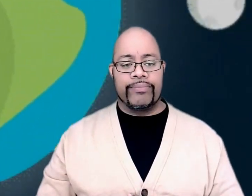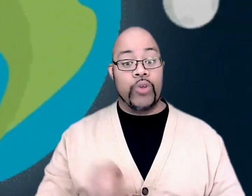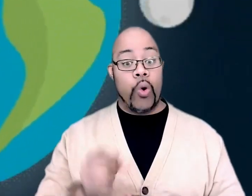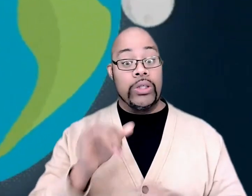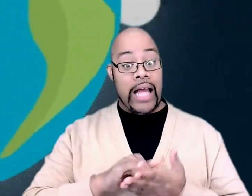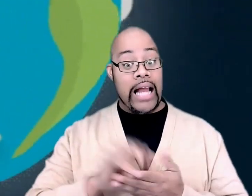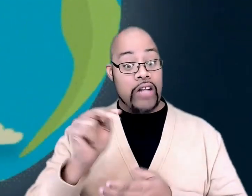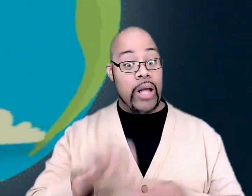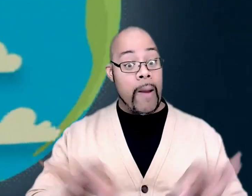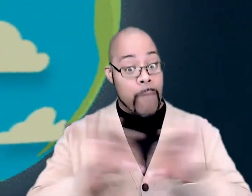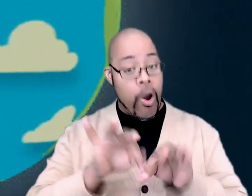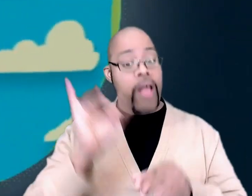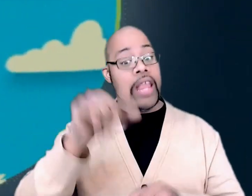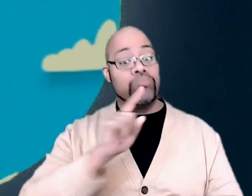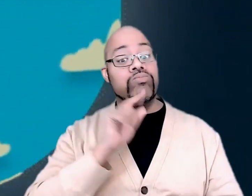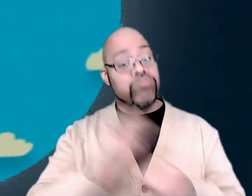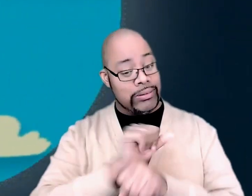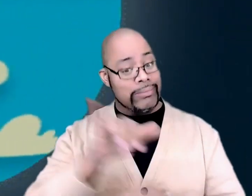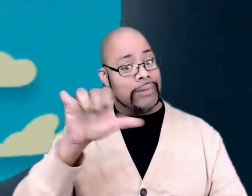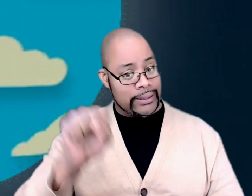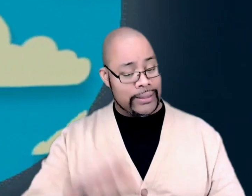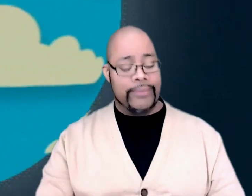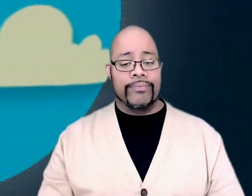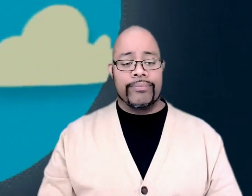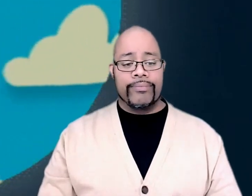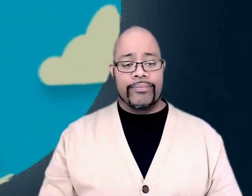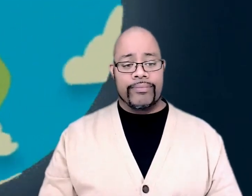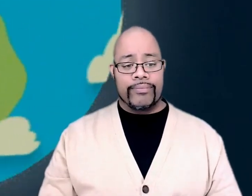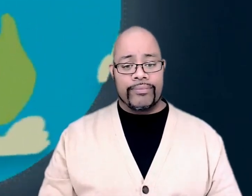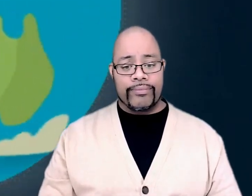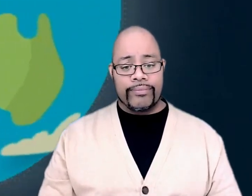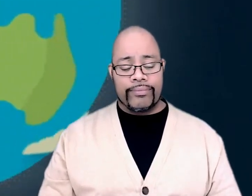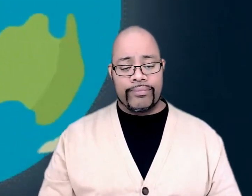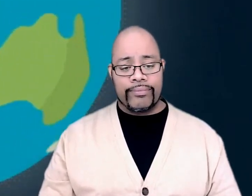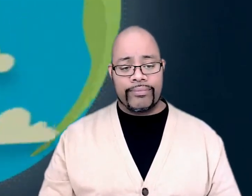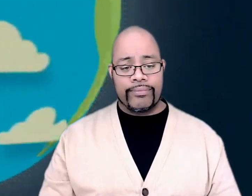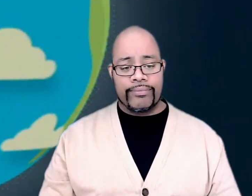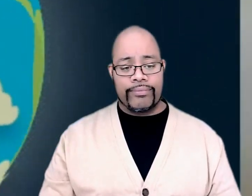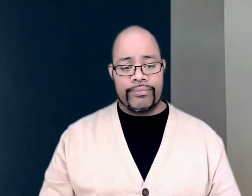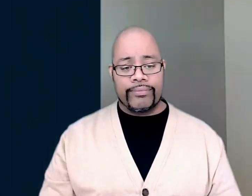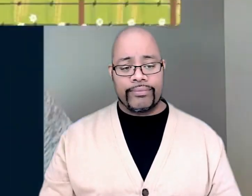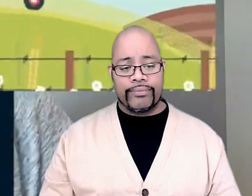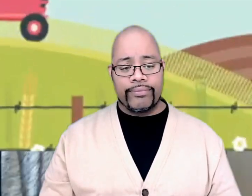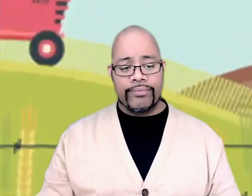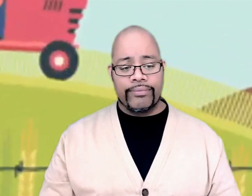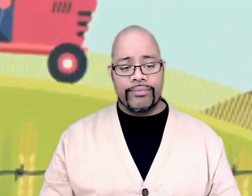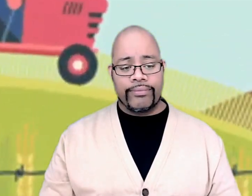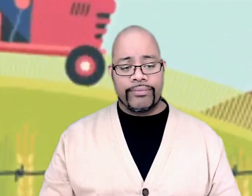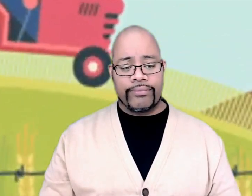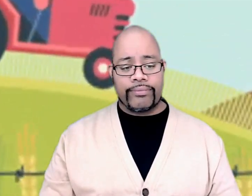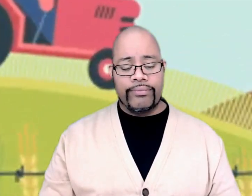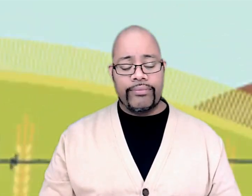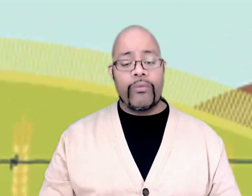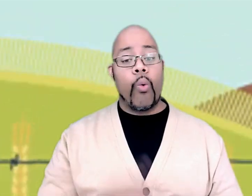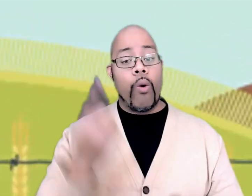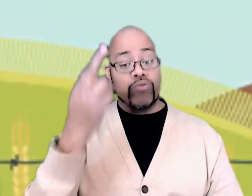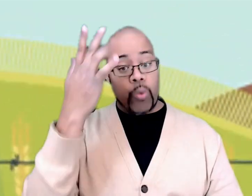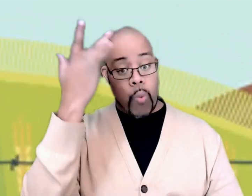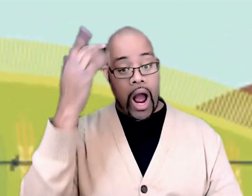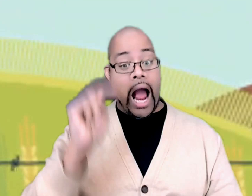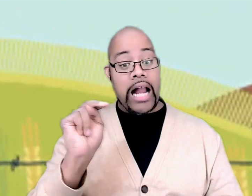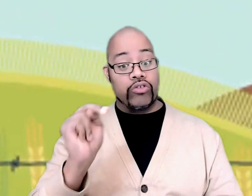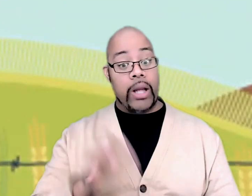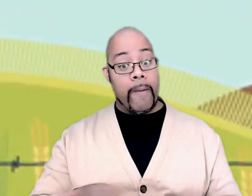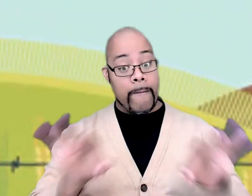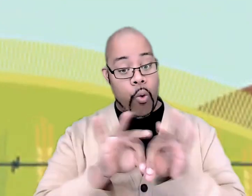So, to say that nitrogen is important to all living things on this planet is a vast understatement. Now, one of the reasons